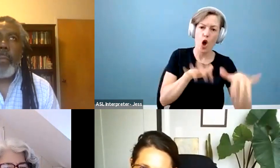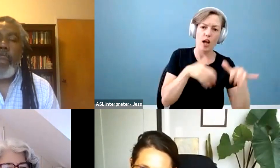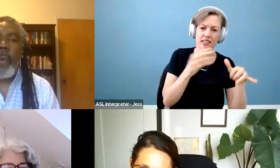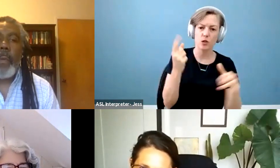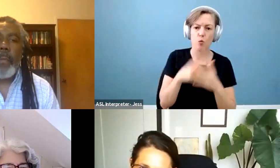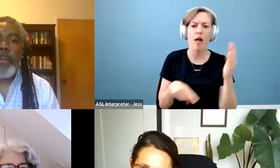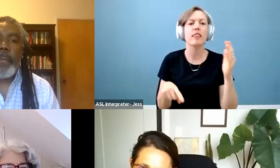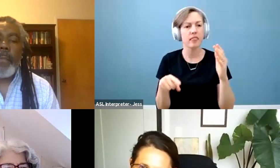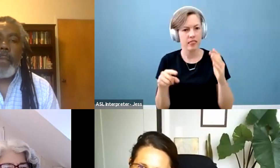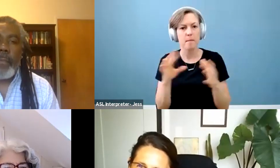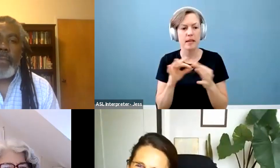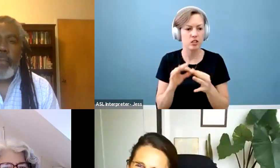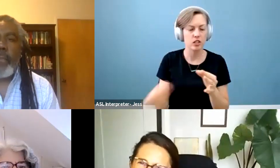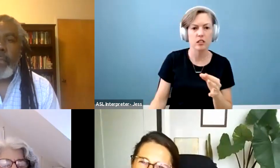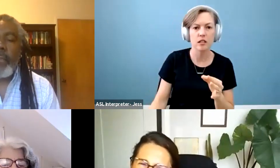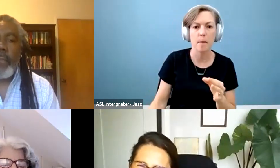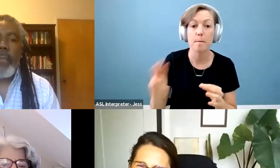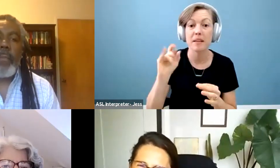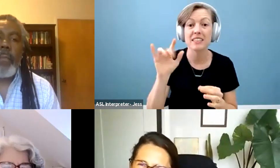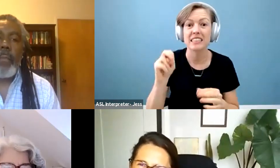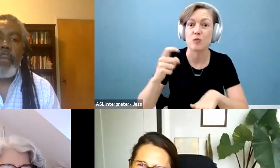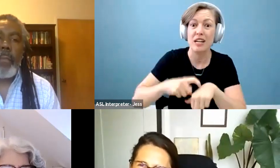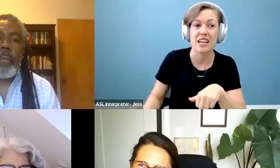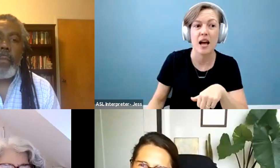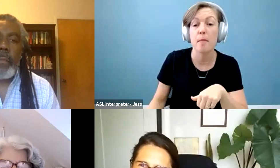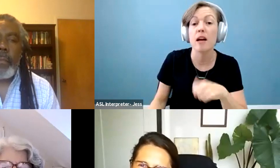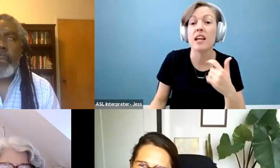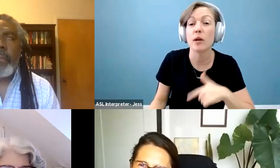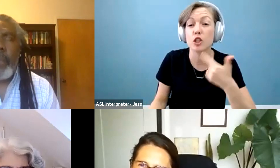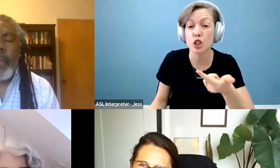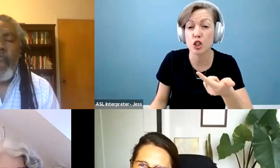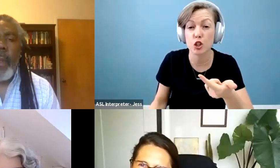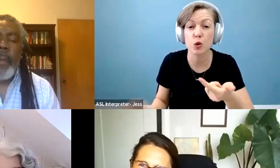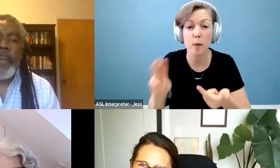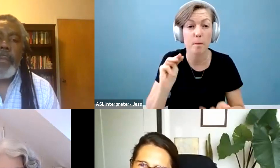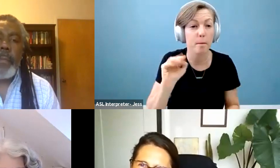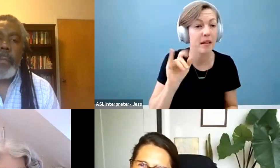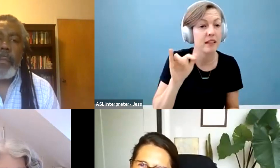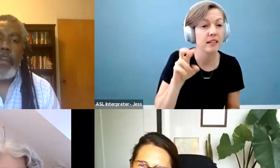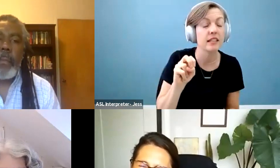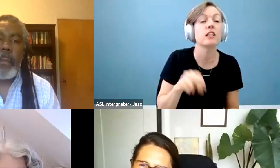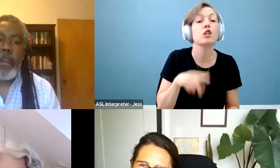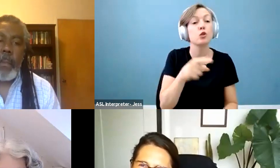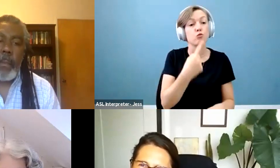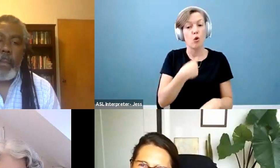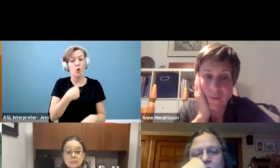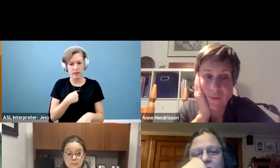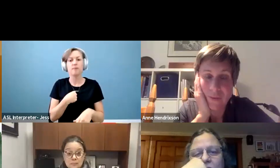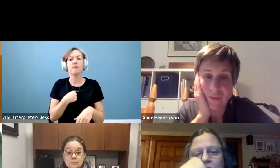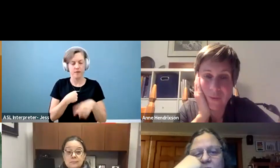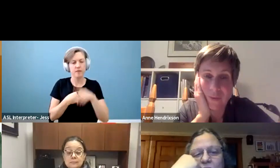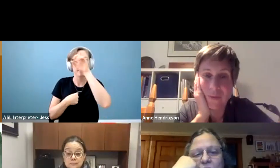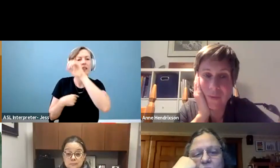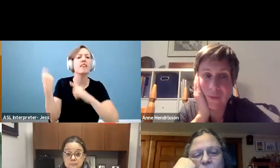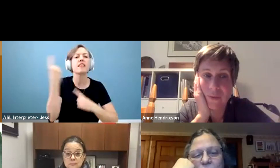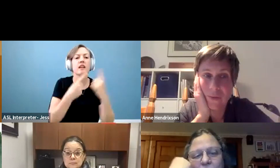is. Milton, we're right at time. I just thought we might just turn to you. You've told us we have to continue to think about